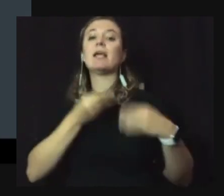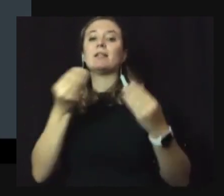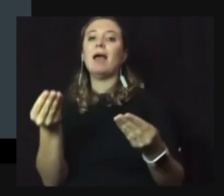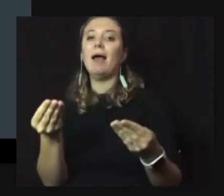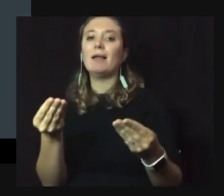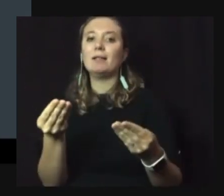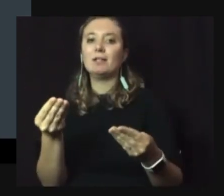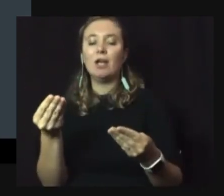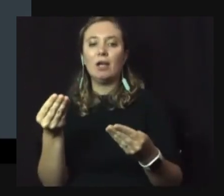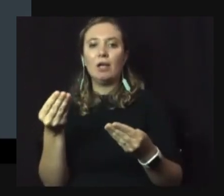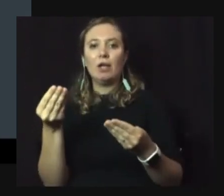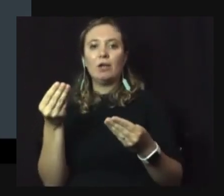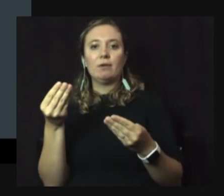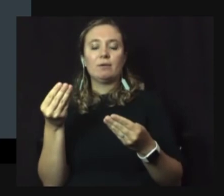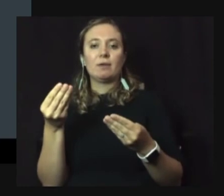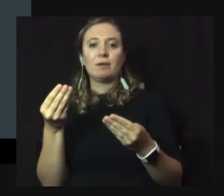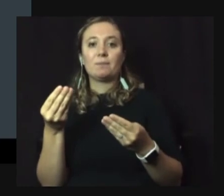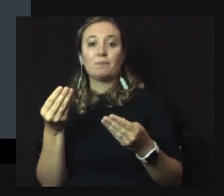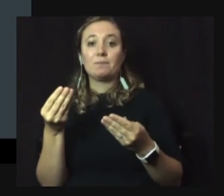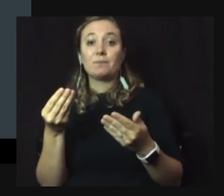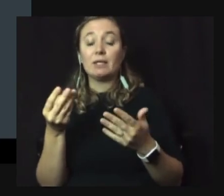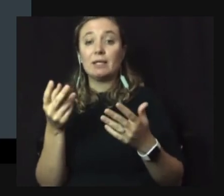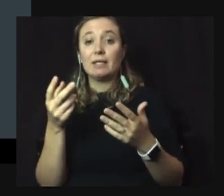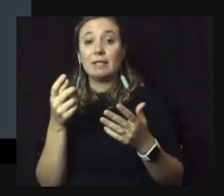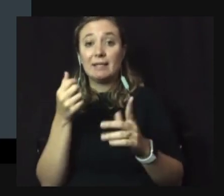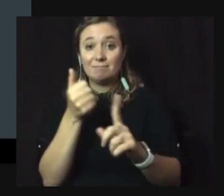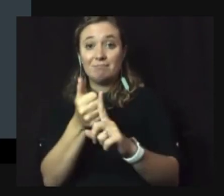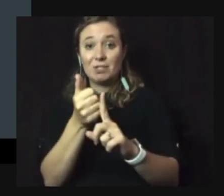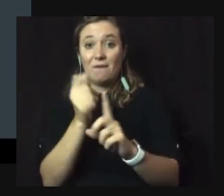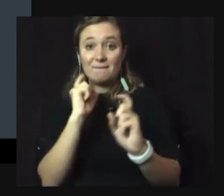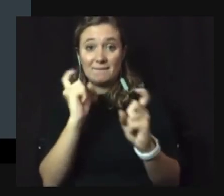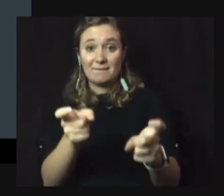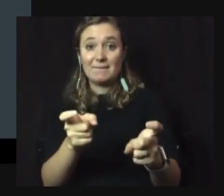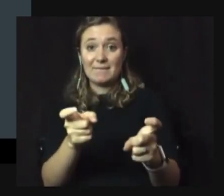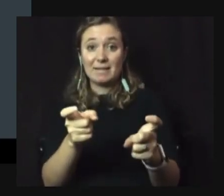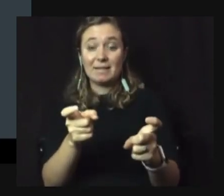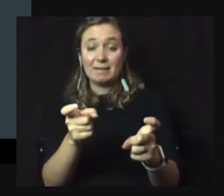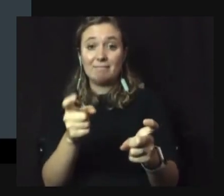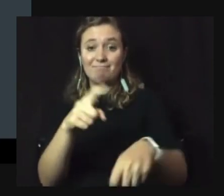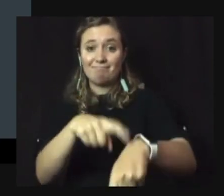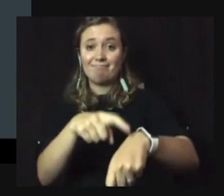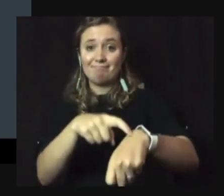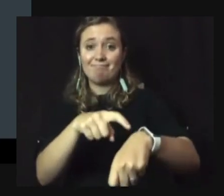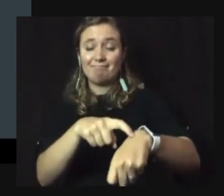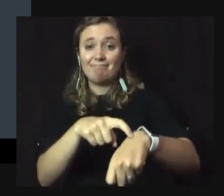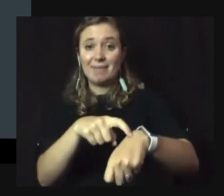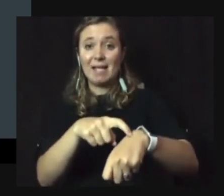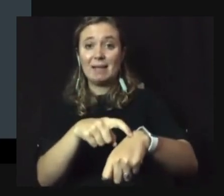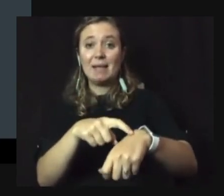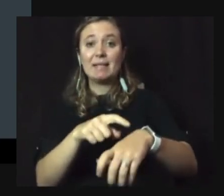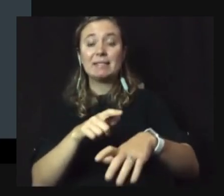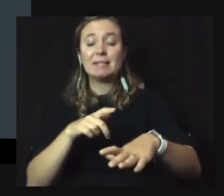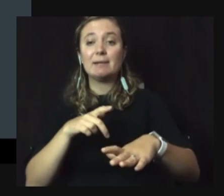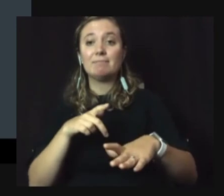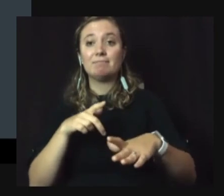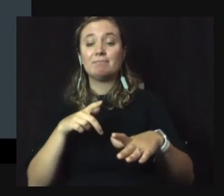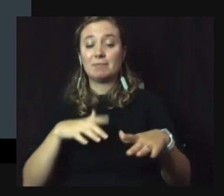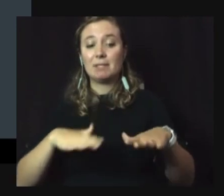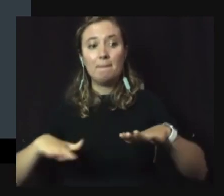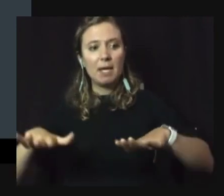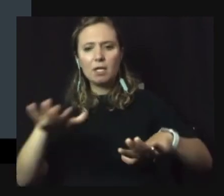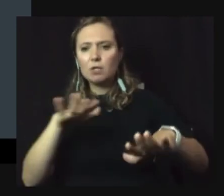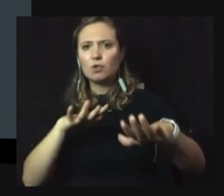this process, give yourself the time and space to notice.